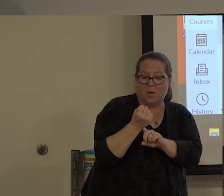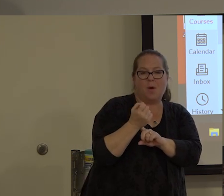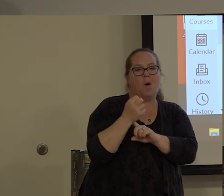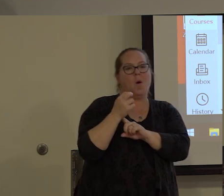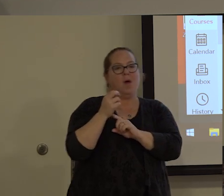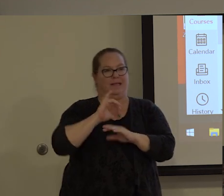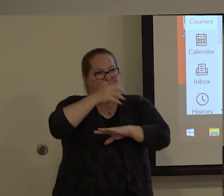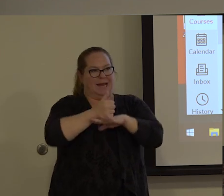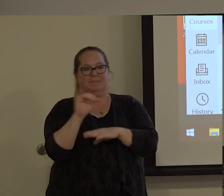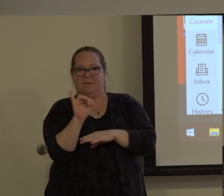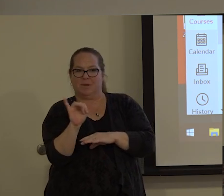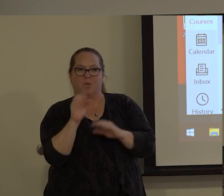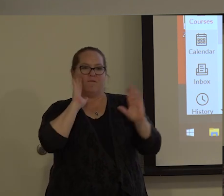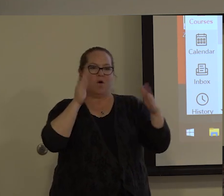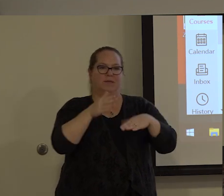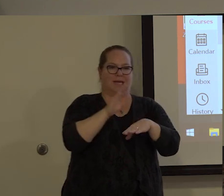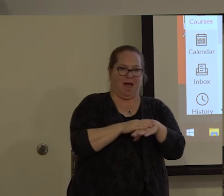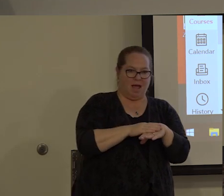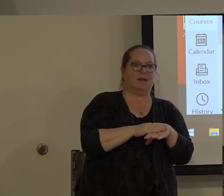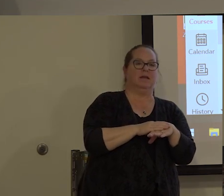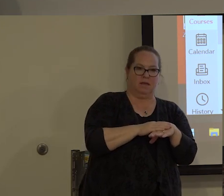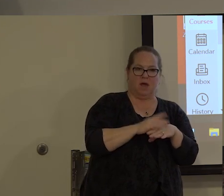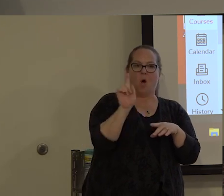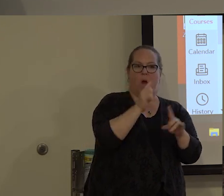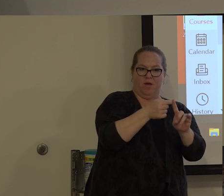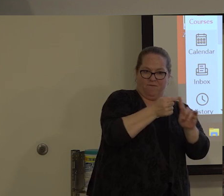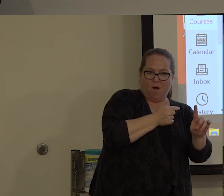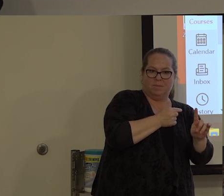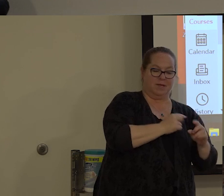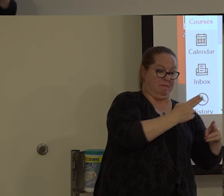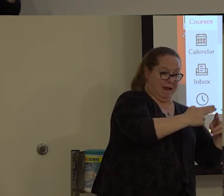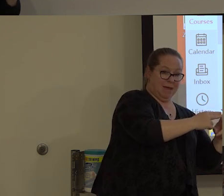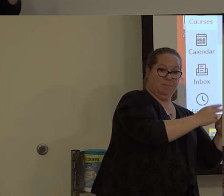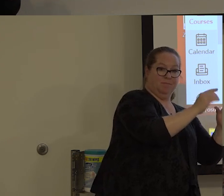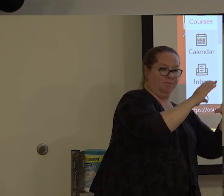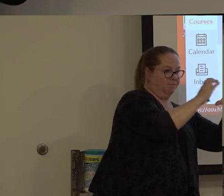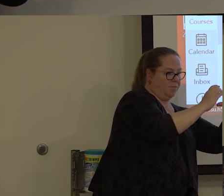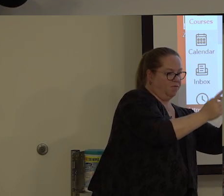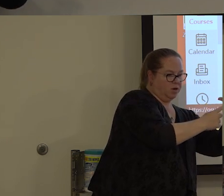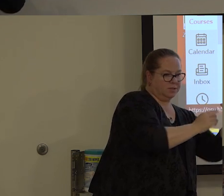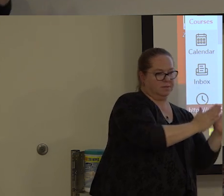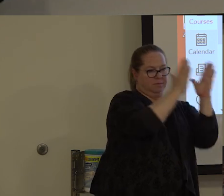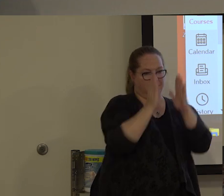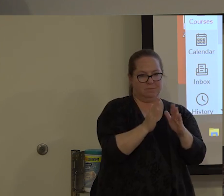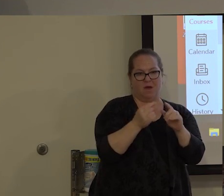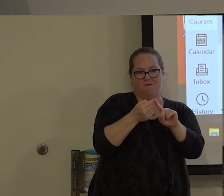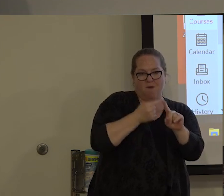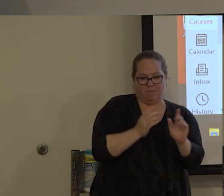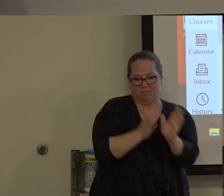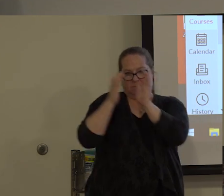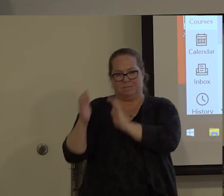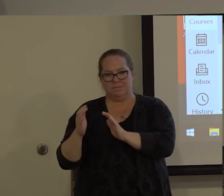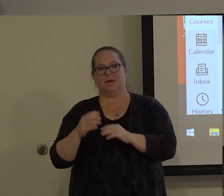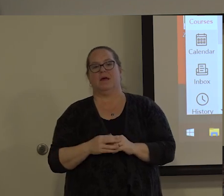set up similar. Here we're focusing on where they're from, right? So they're focusing on, in this